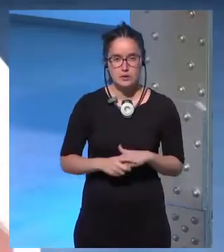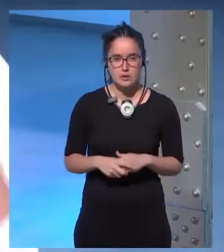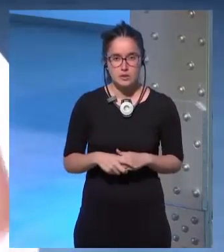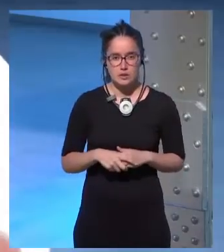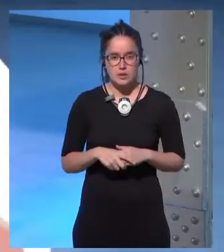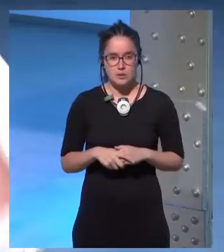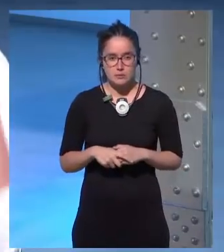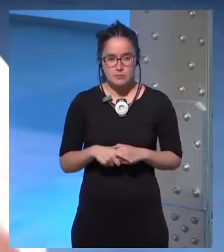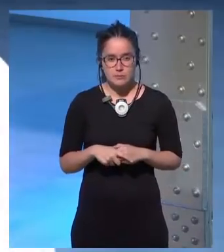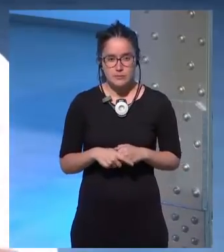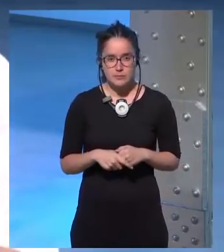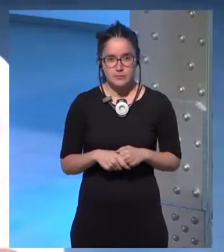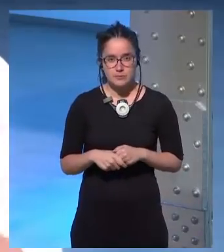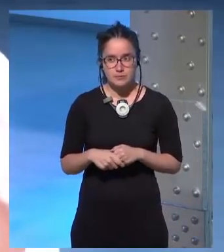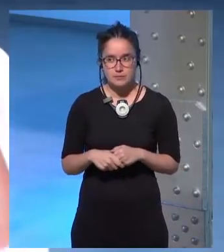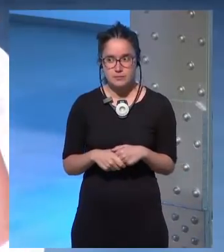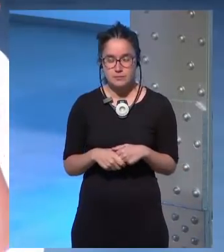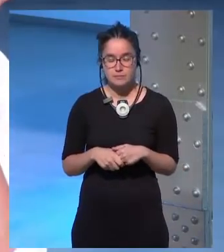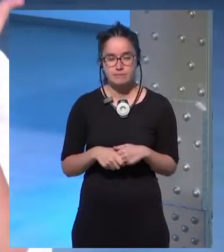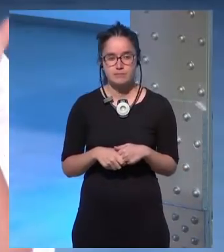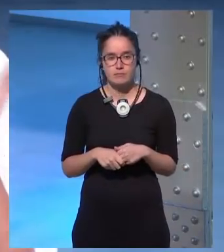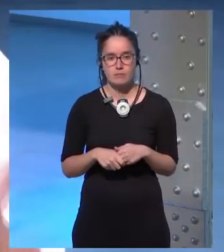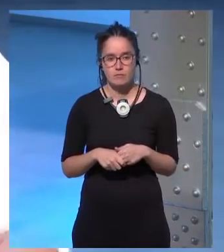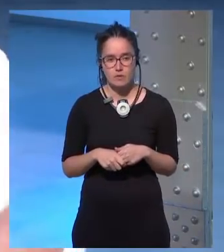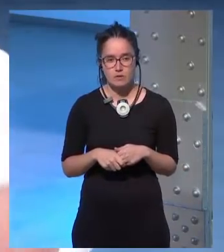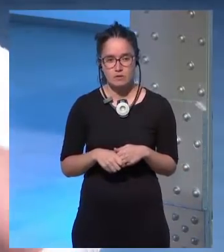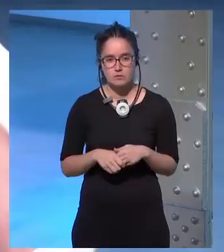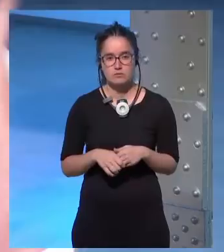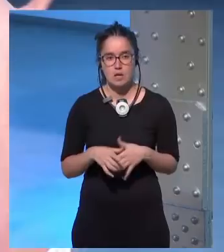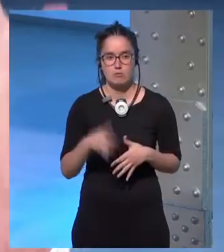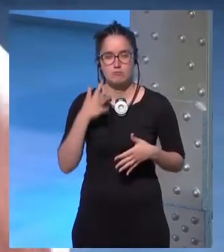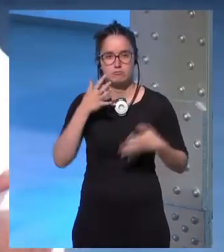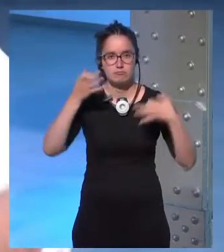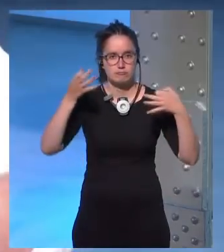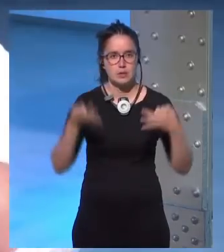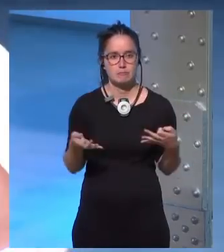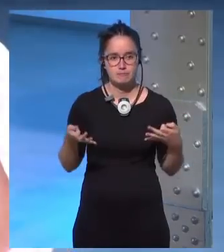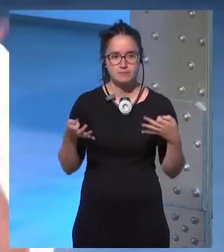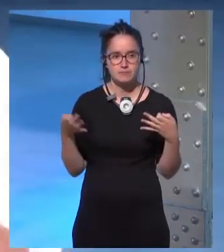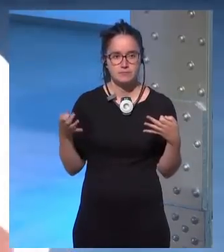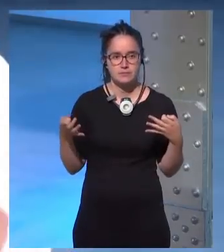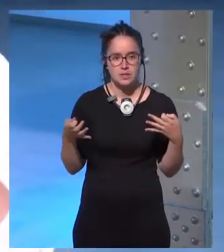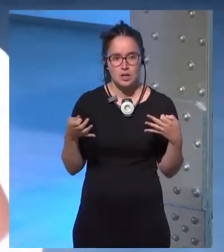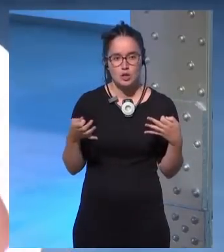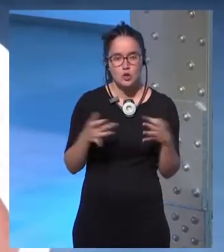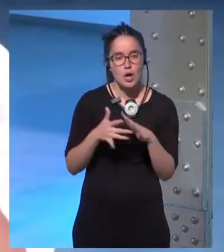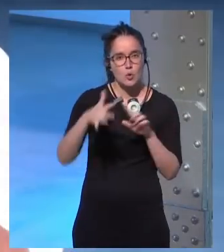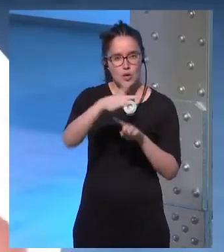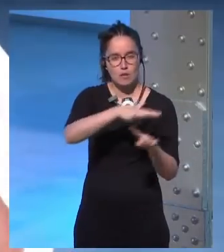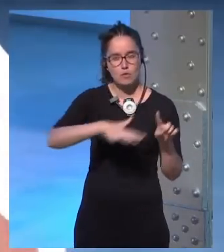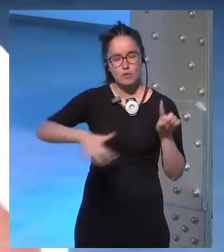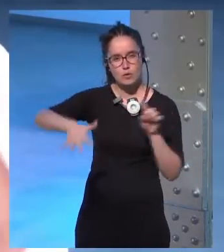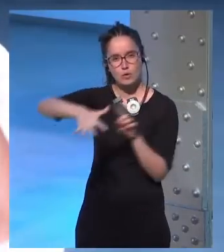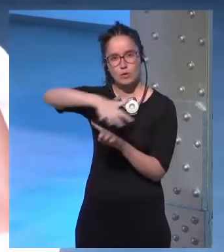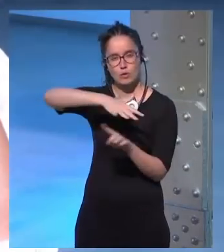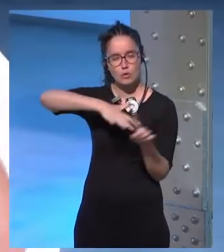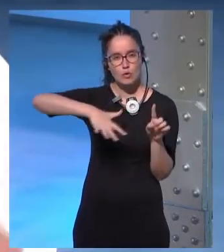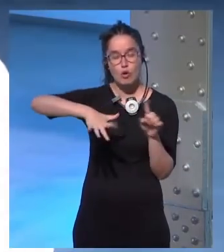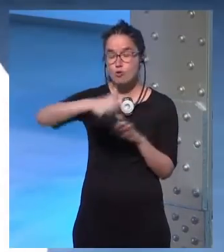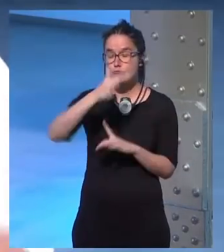a welcoming environment for everyone. And if there's off-color jokes or something that seems inappropriate, like you really do